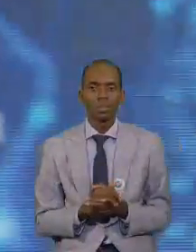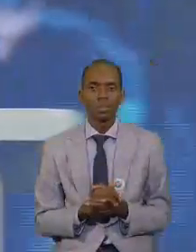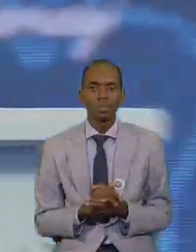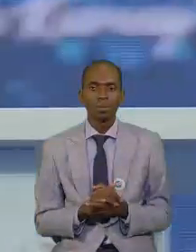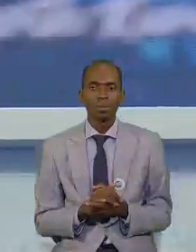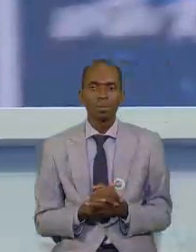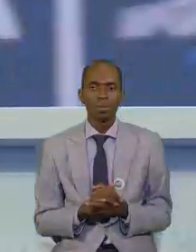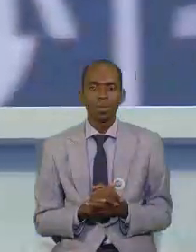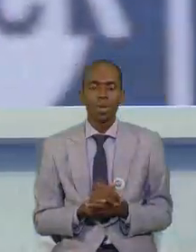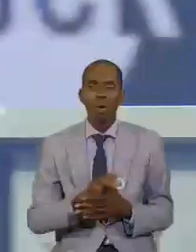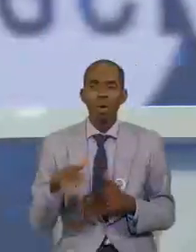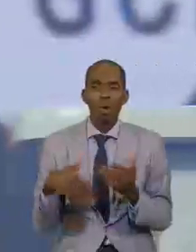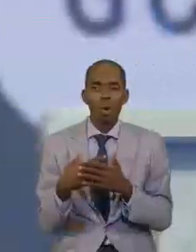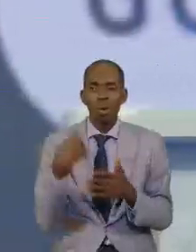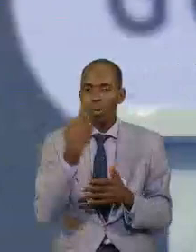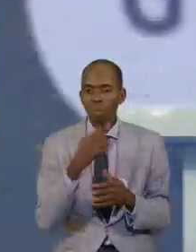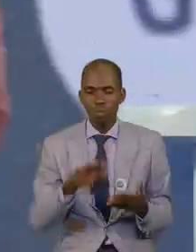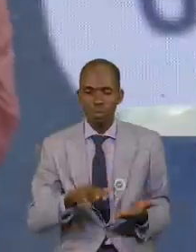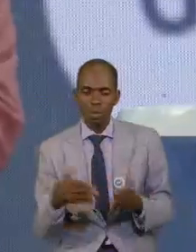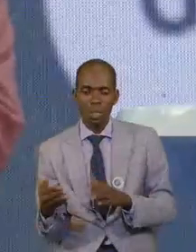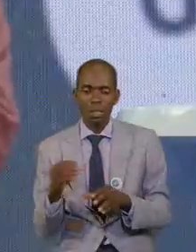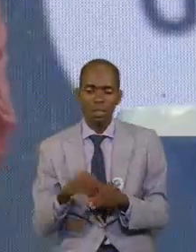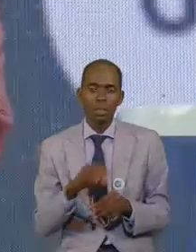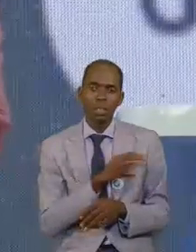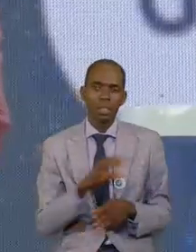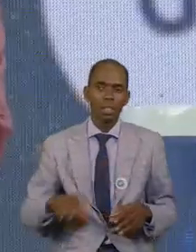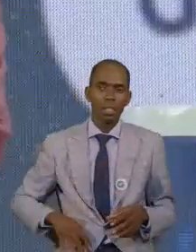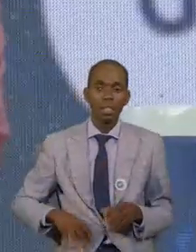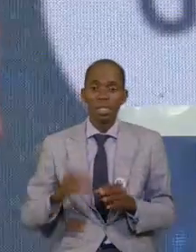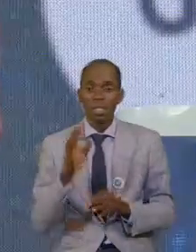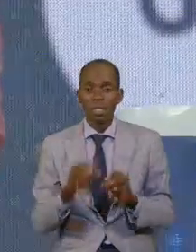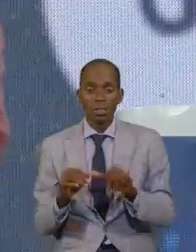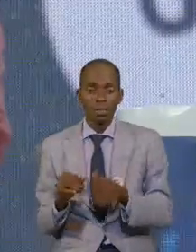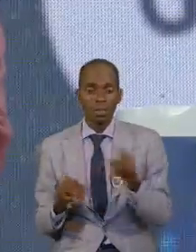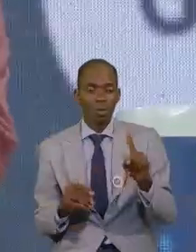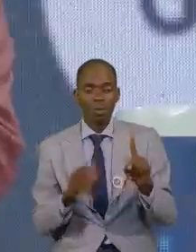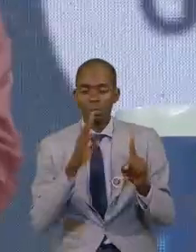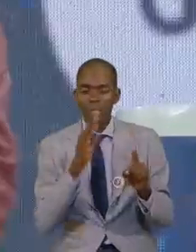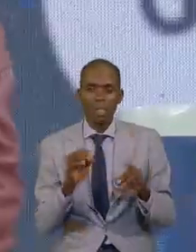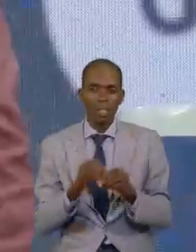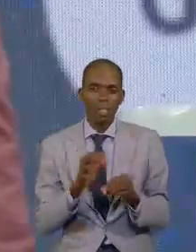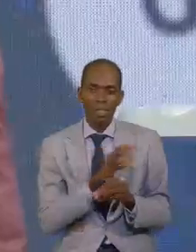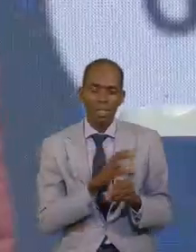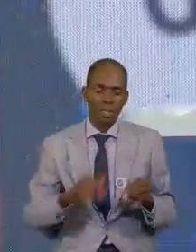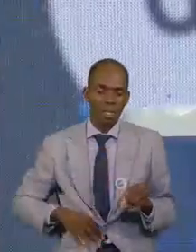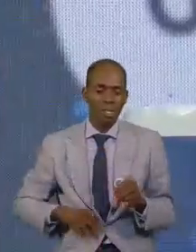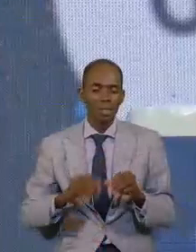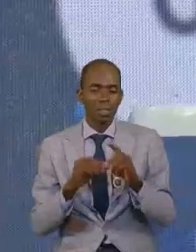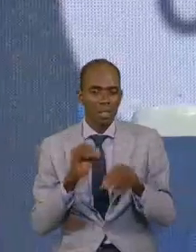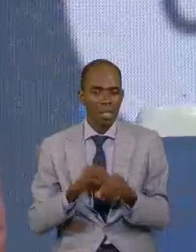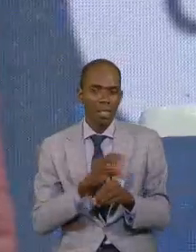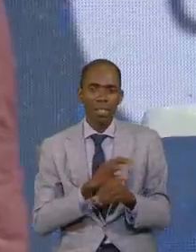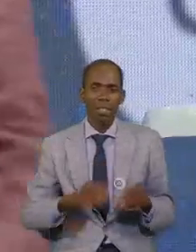Those who died in Christ, if any man be in Christ, is a new creature.